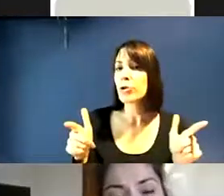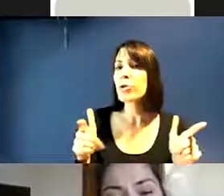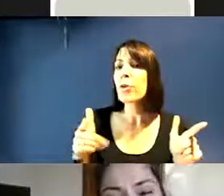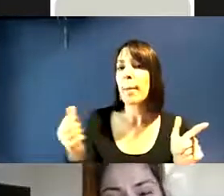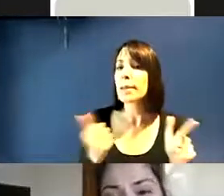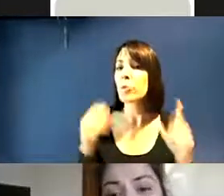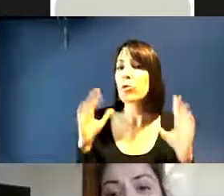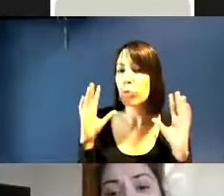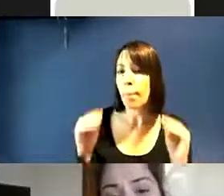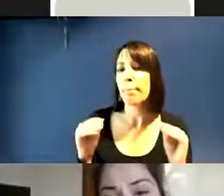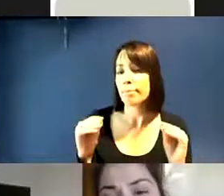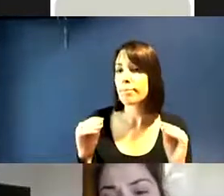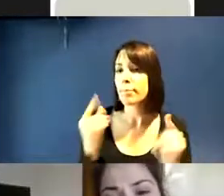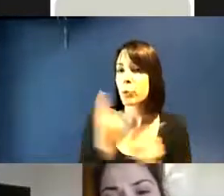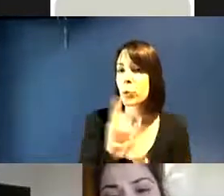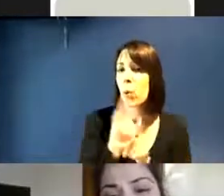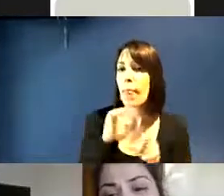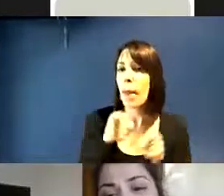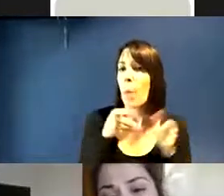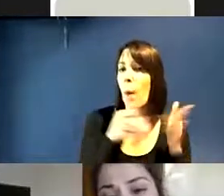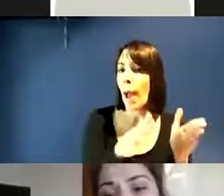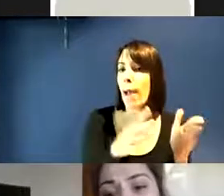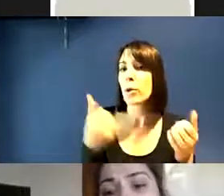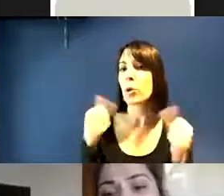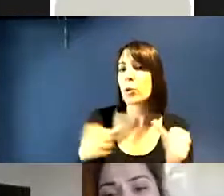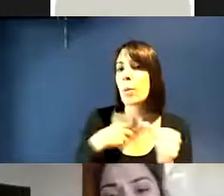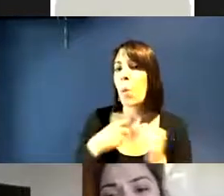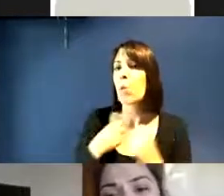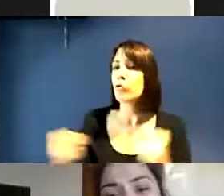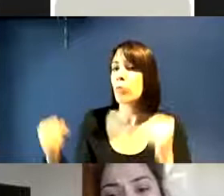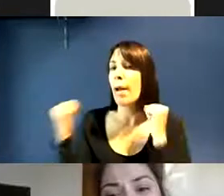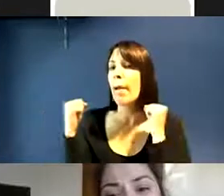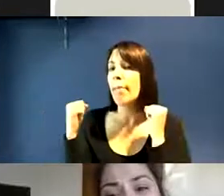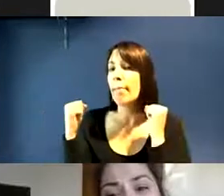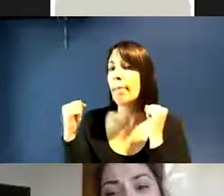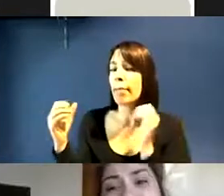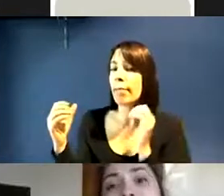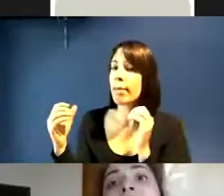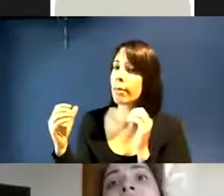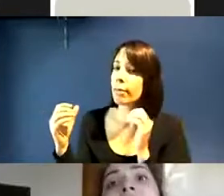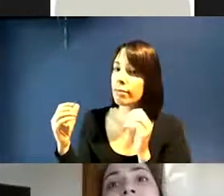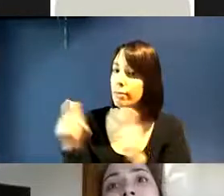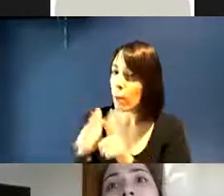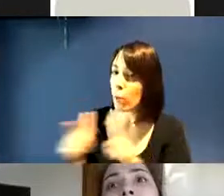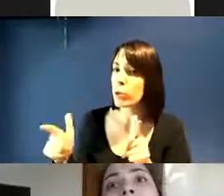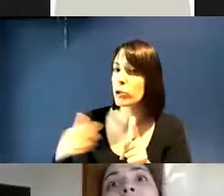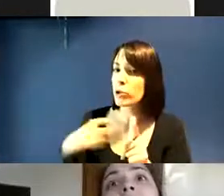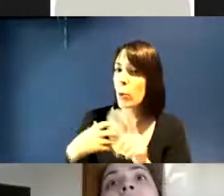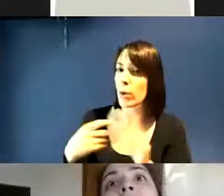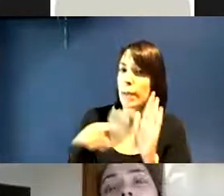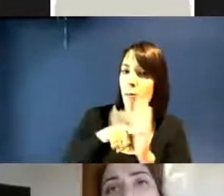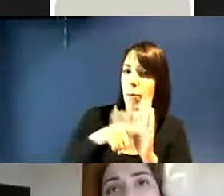framing disability using a strengths-based model. So women with disabilities who are